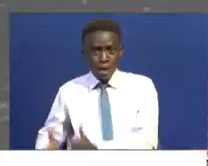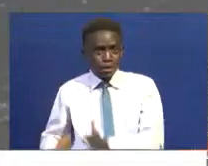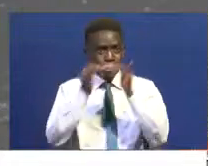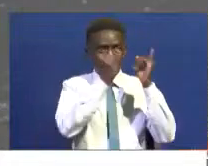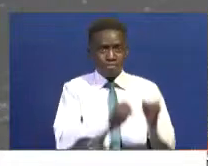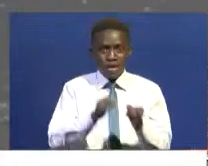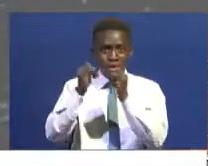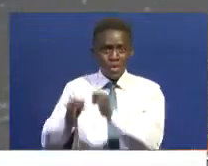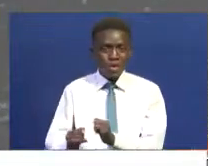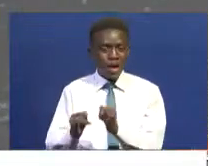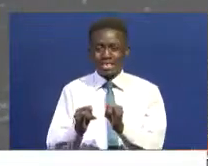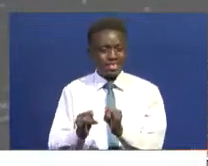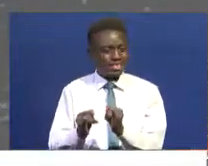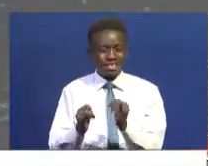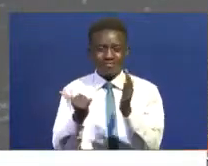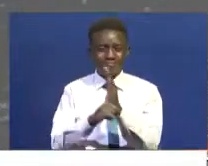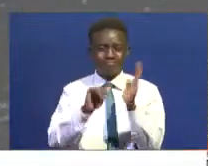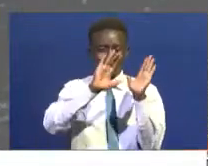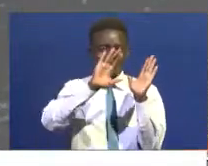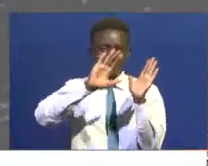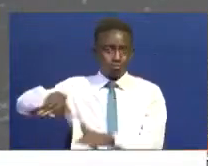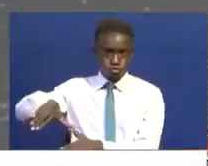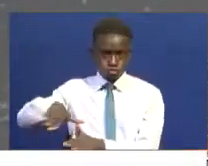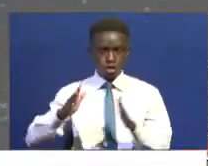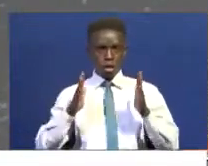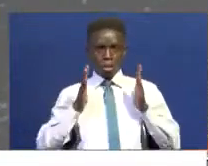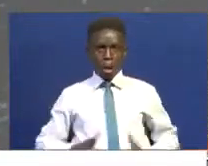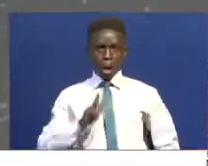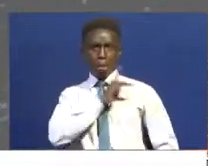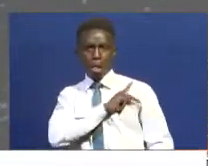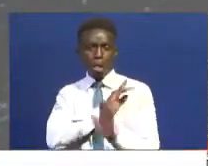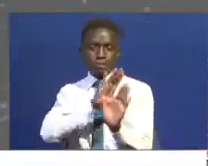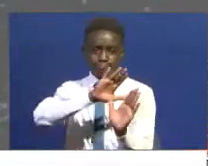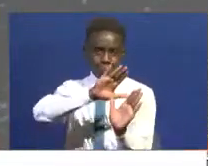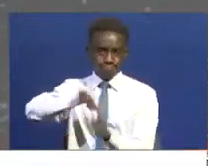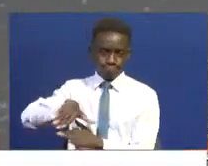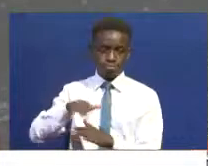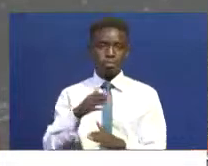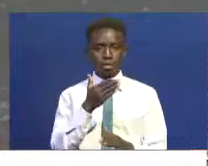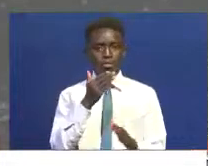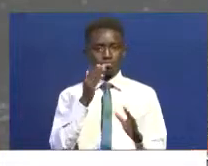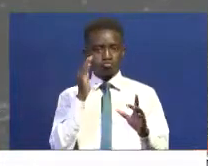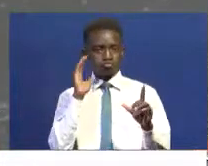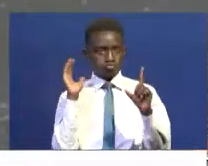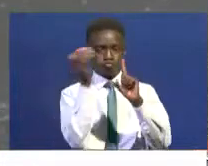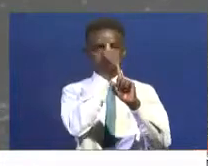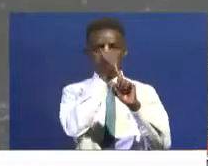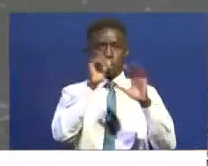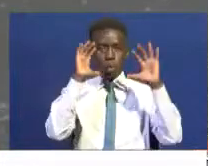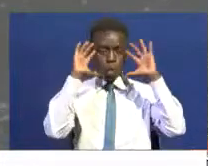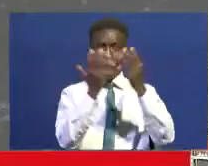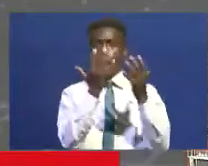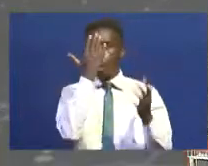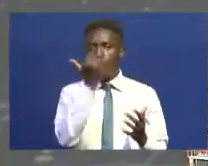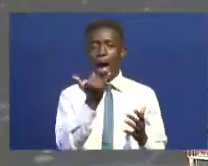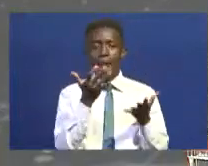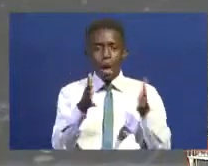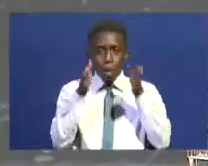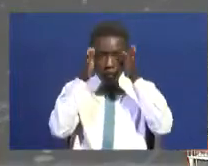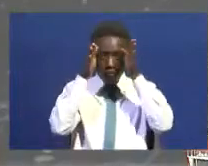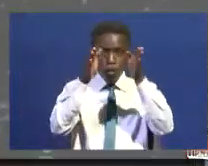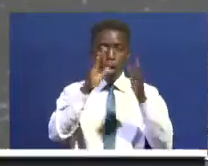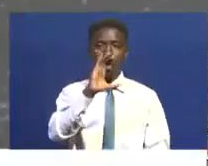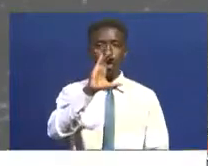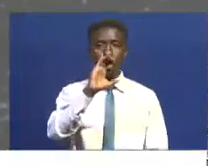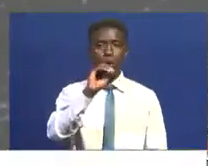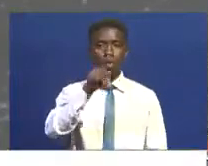to achieve. If you look at what's happening globally, everyone is looking towards COP29. Yeah. And the big question